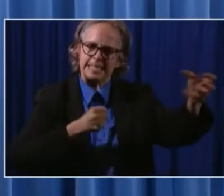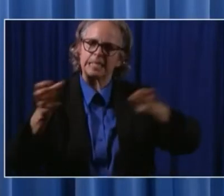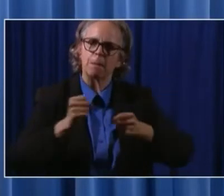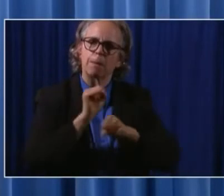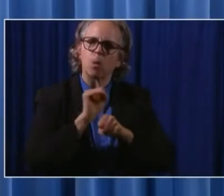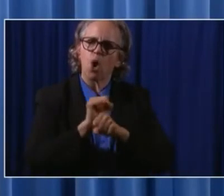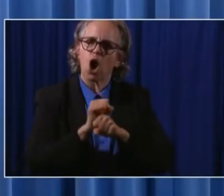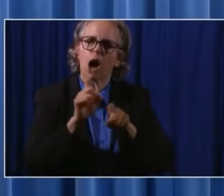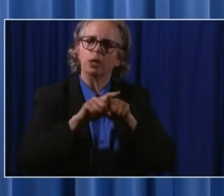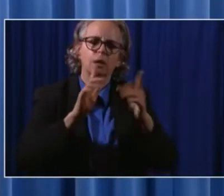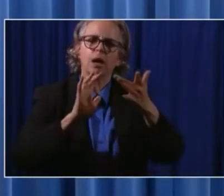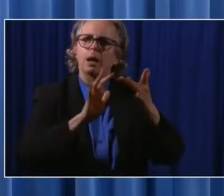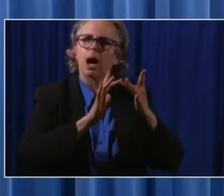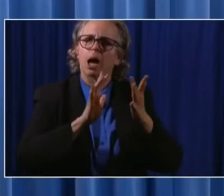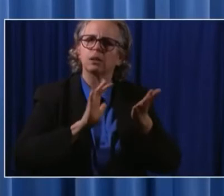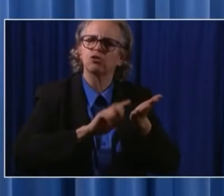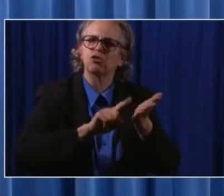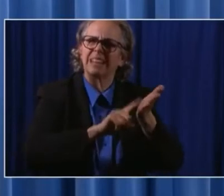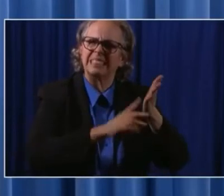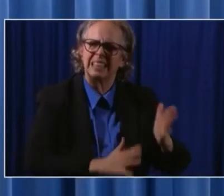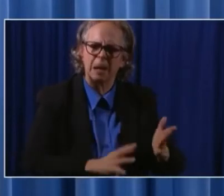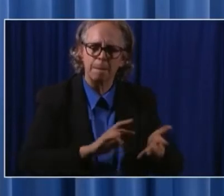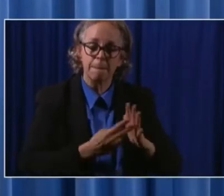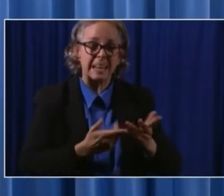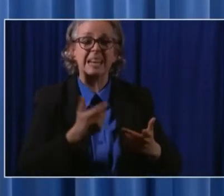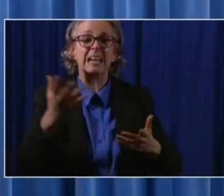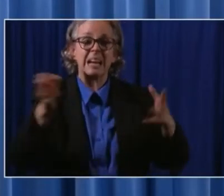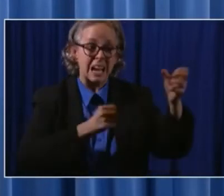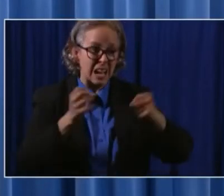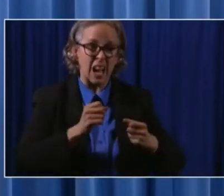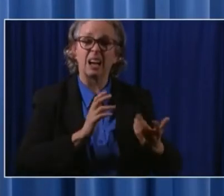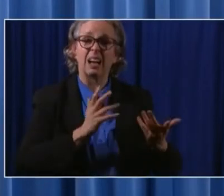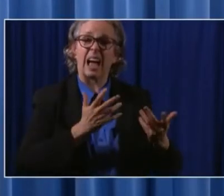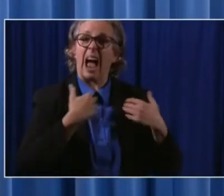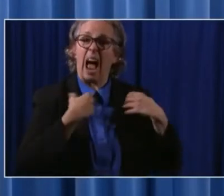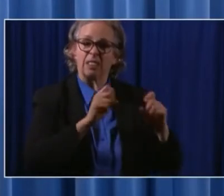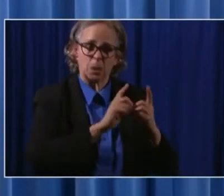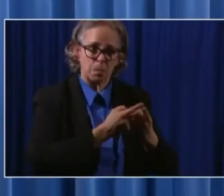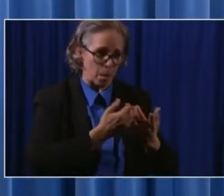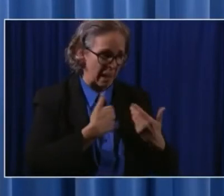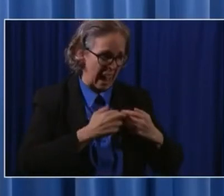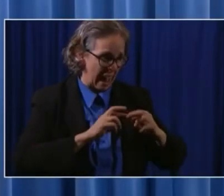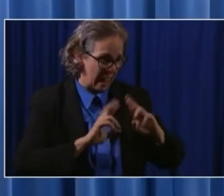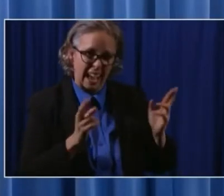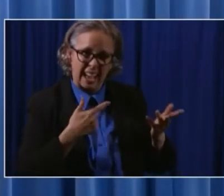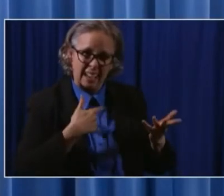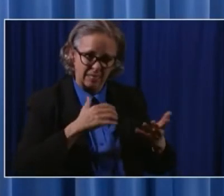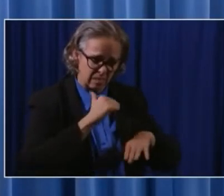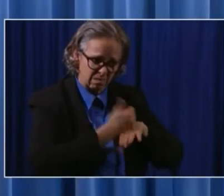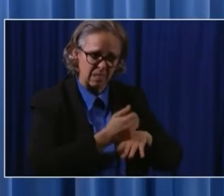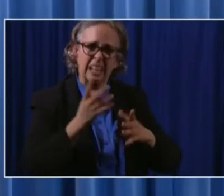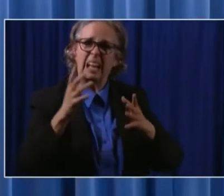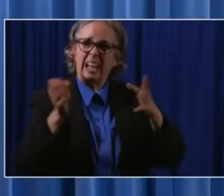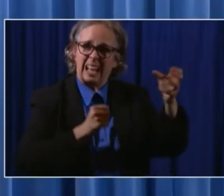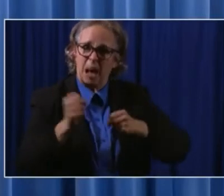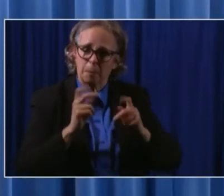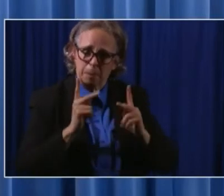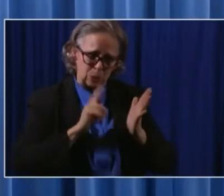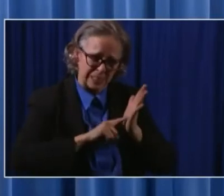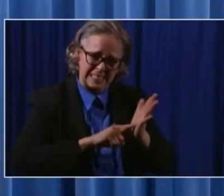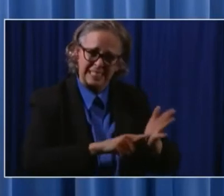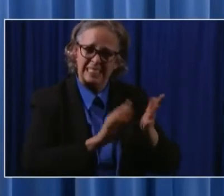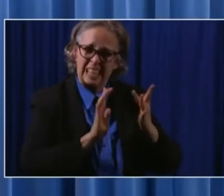departments, have what they need and are able to get the tracers that they need. Just a quick follow-up. So if we need